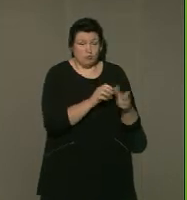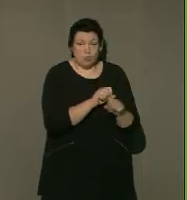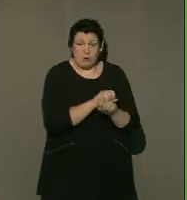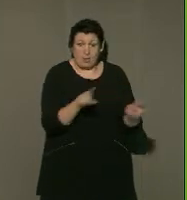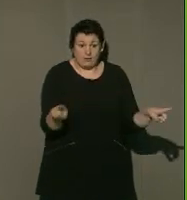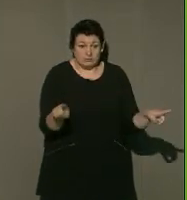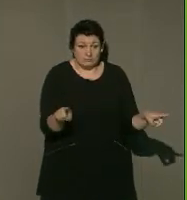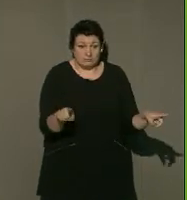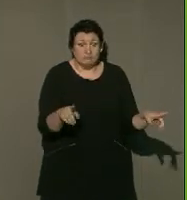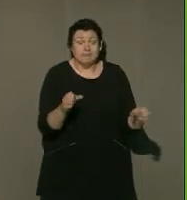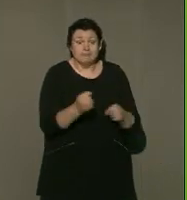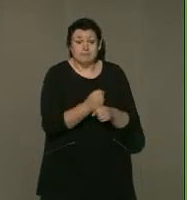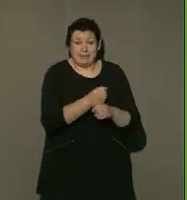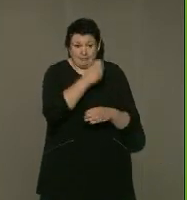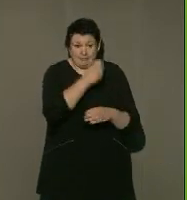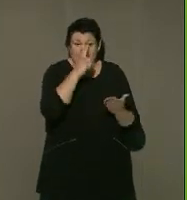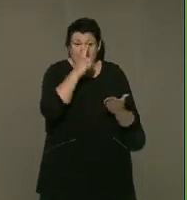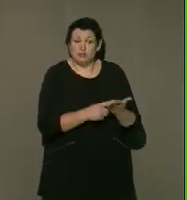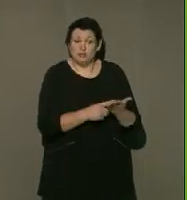decision. Now,